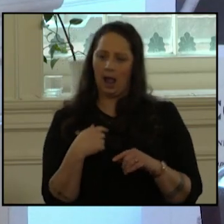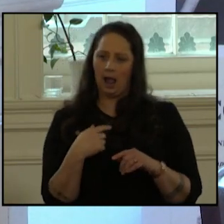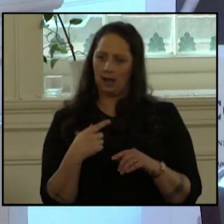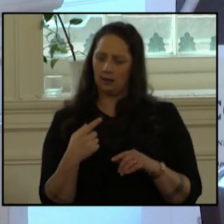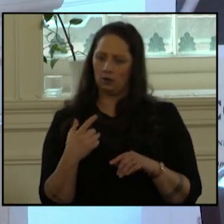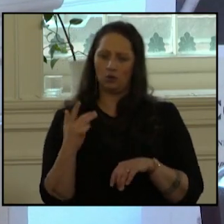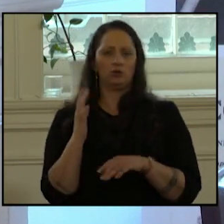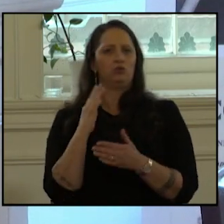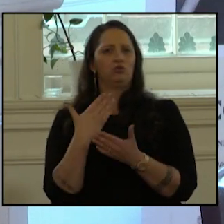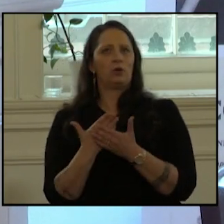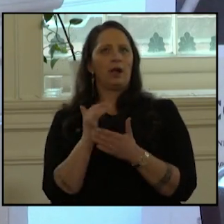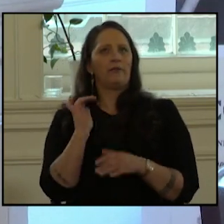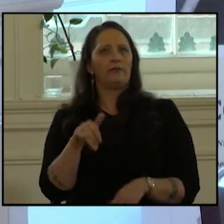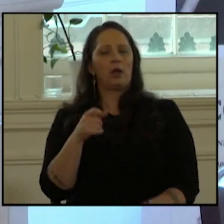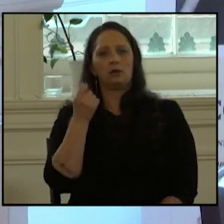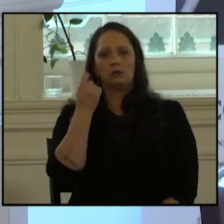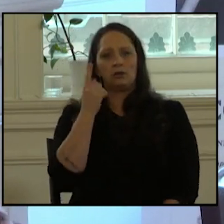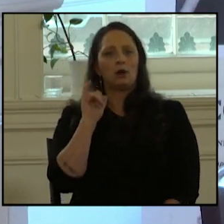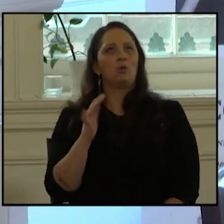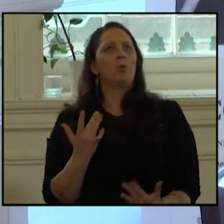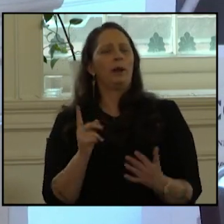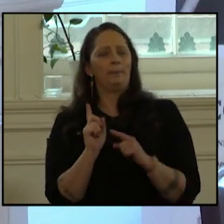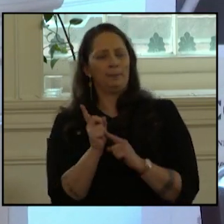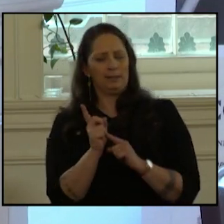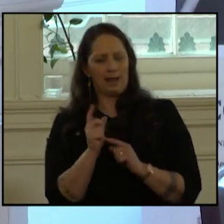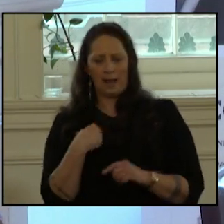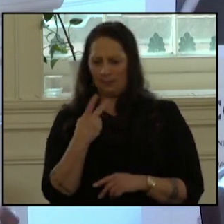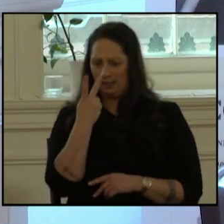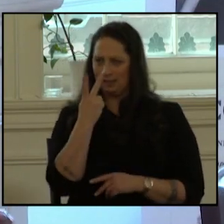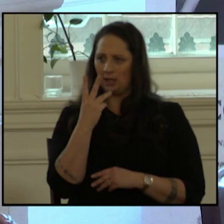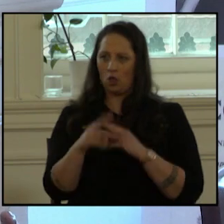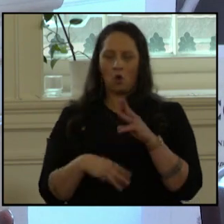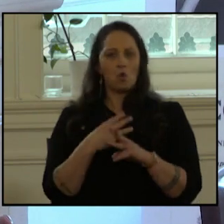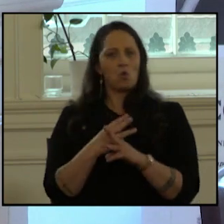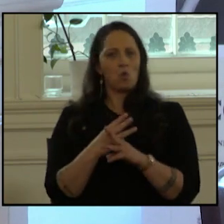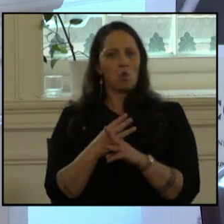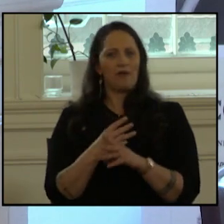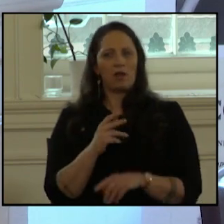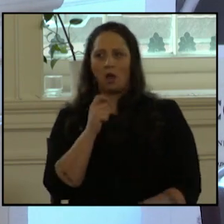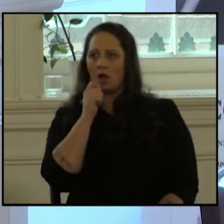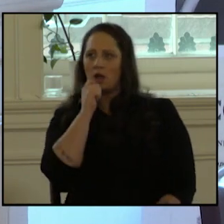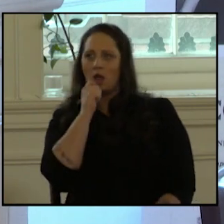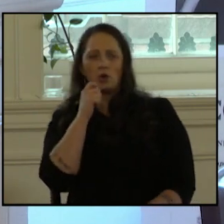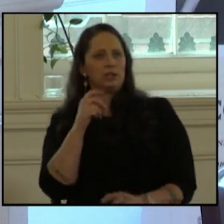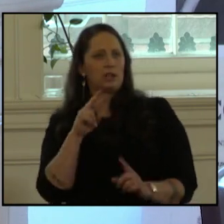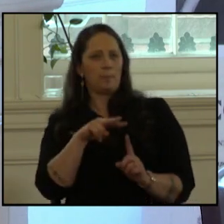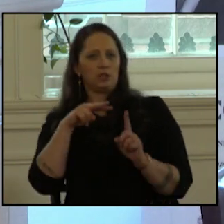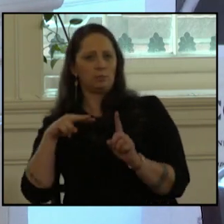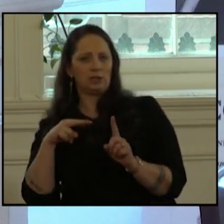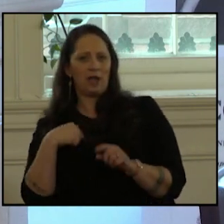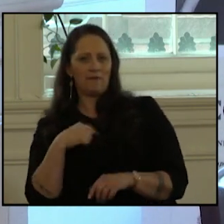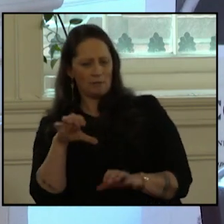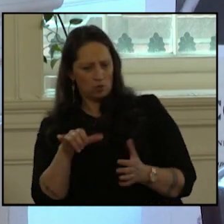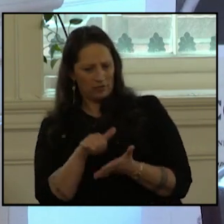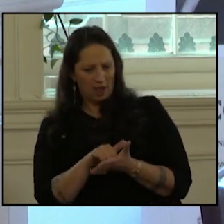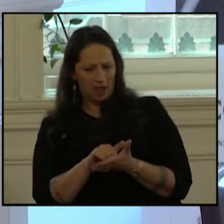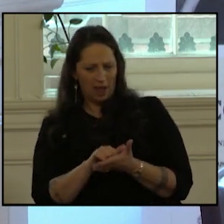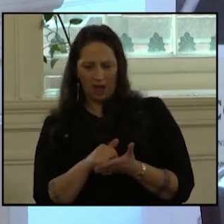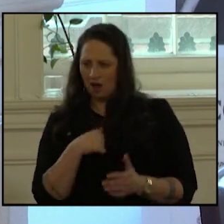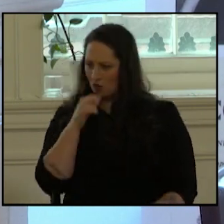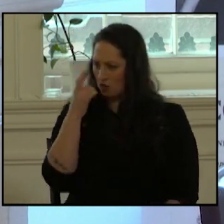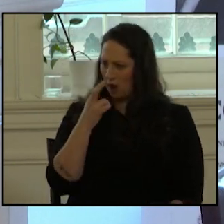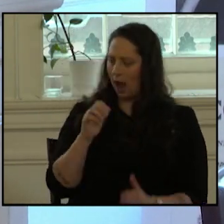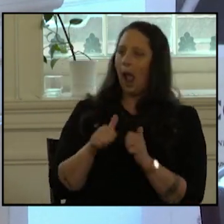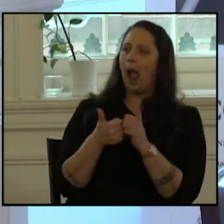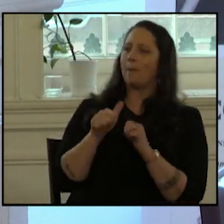place where I realized that, wait a minute, I'm seeing the world from a colorism perspective. And if I'm doing that and didn't realize it, how many other